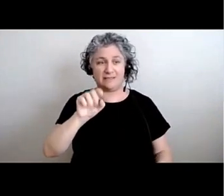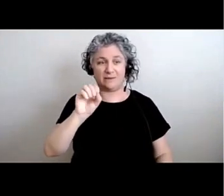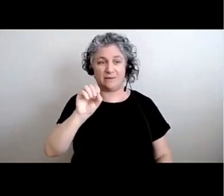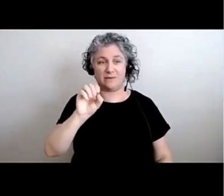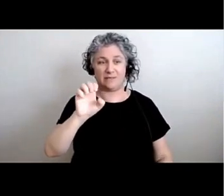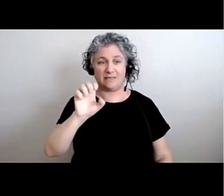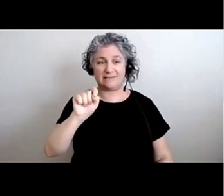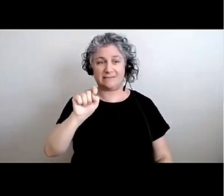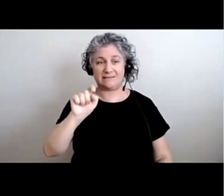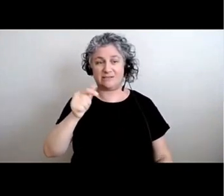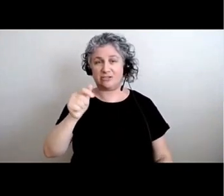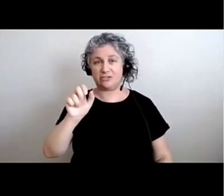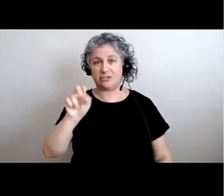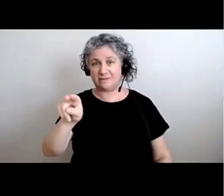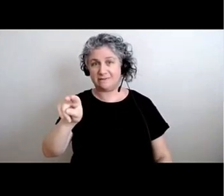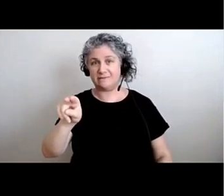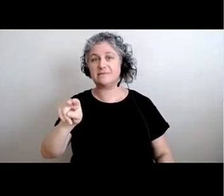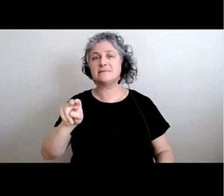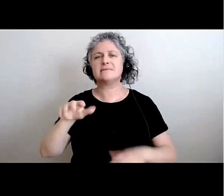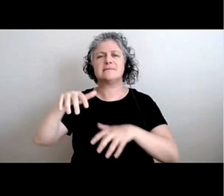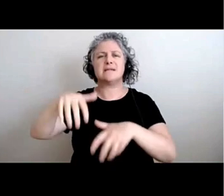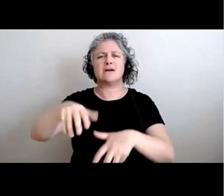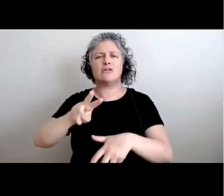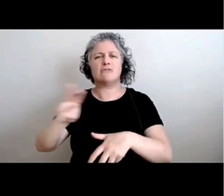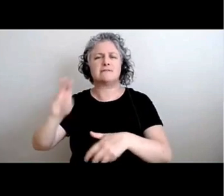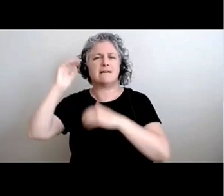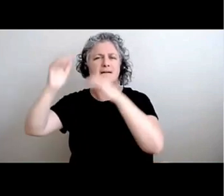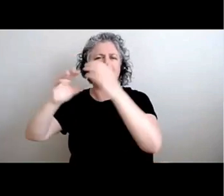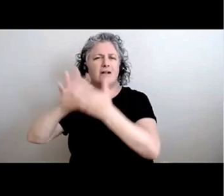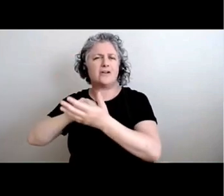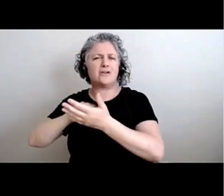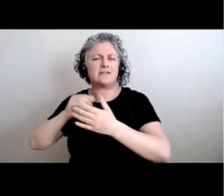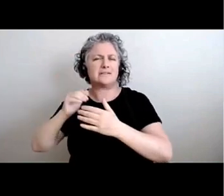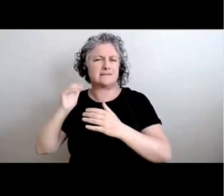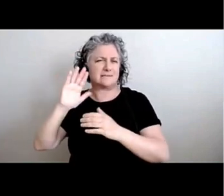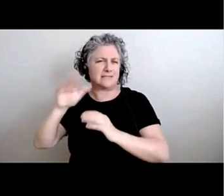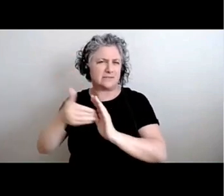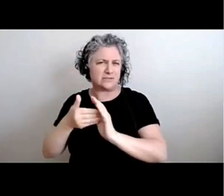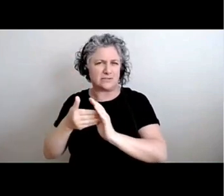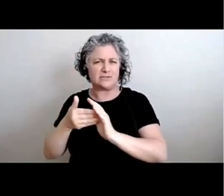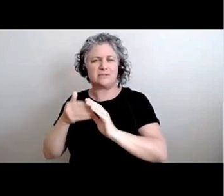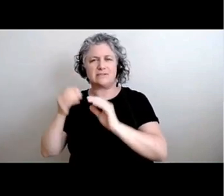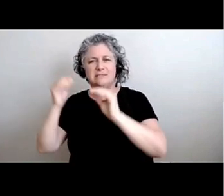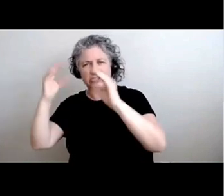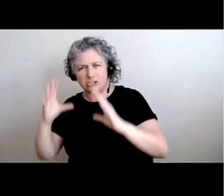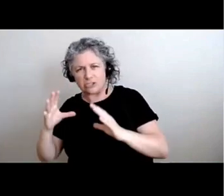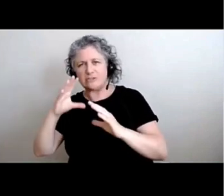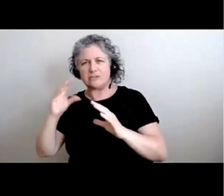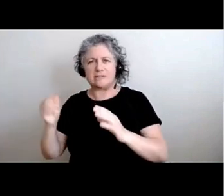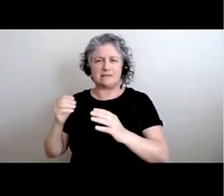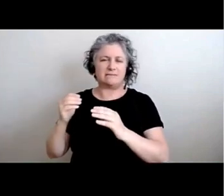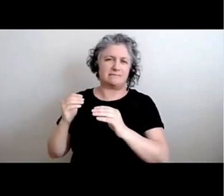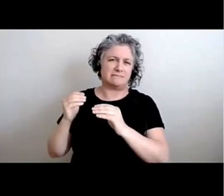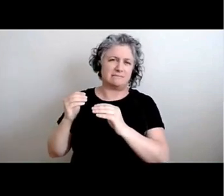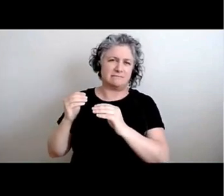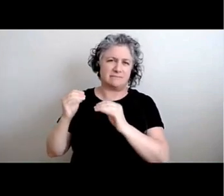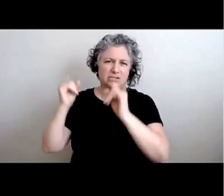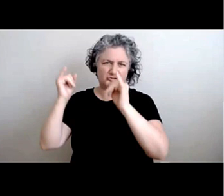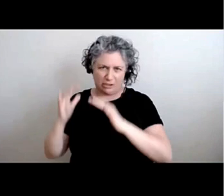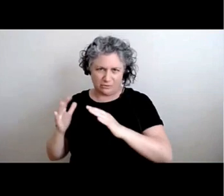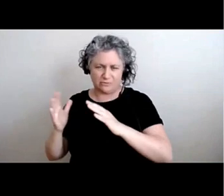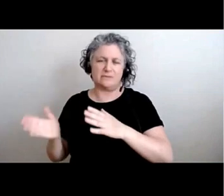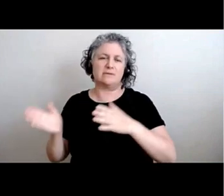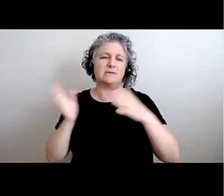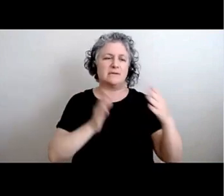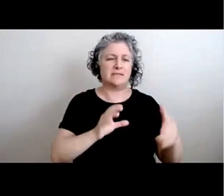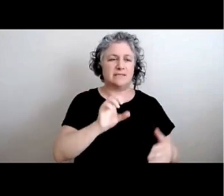and instructor at the Niagara West Adult Learning Center, and Sara King, who is the instructor at the Northern College. Sara, I'm going to skip